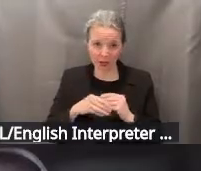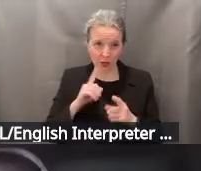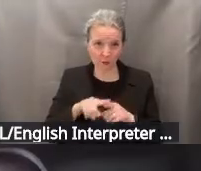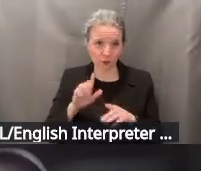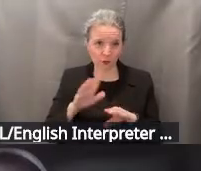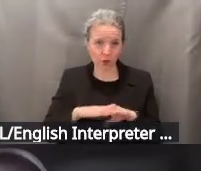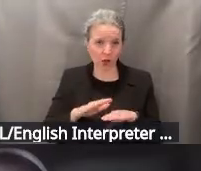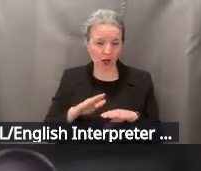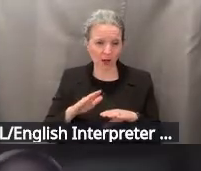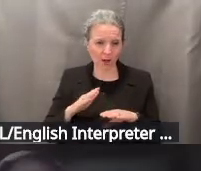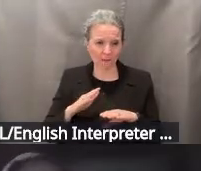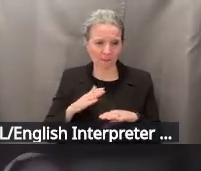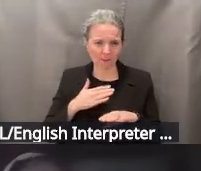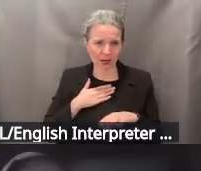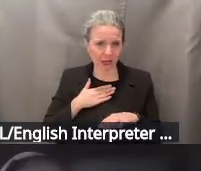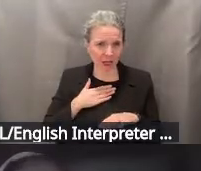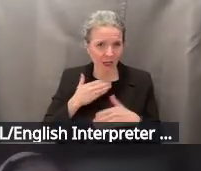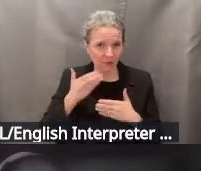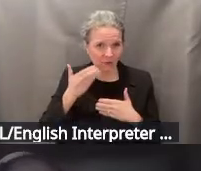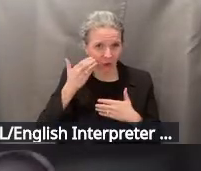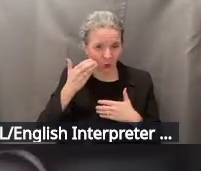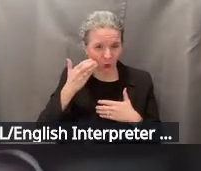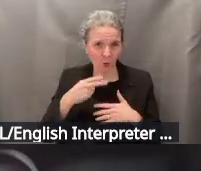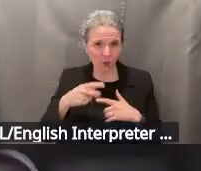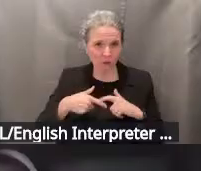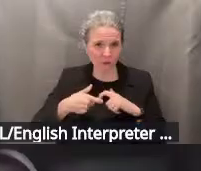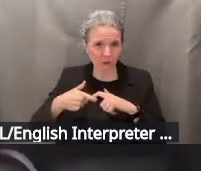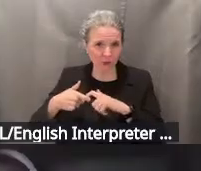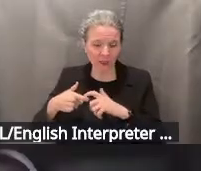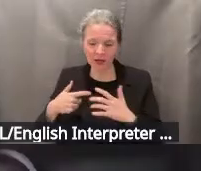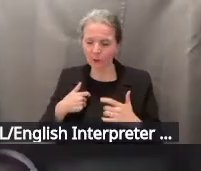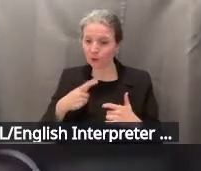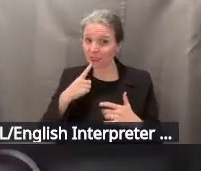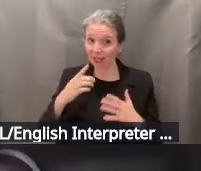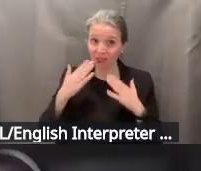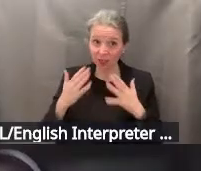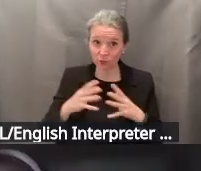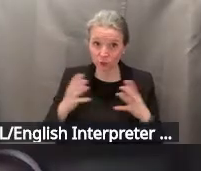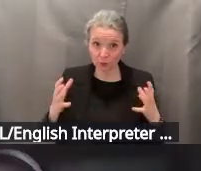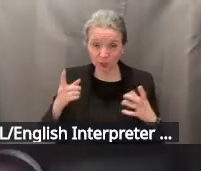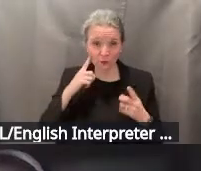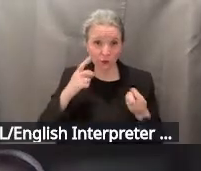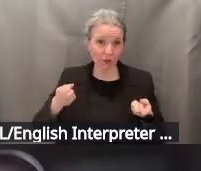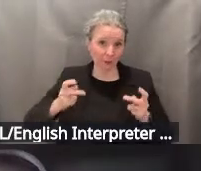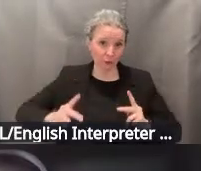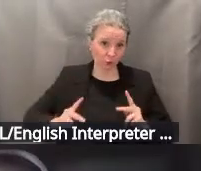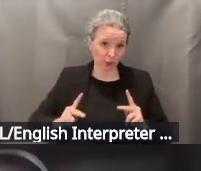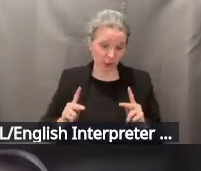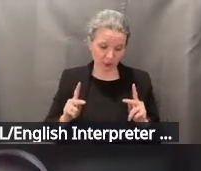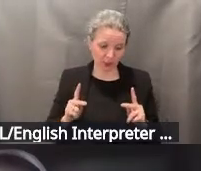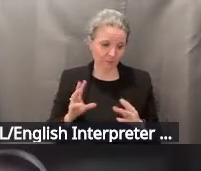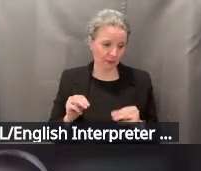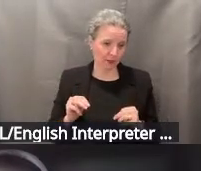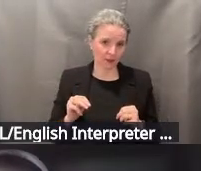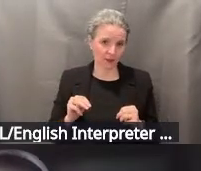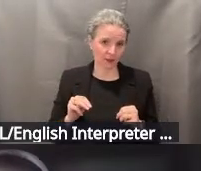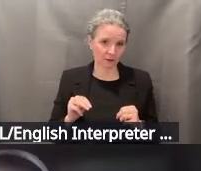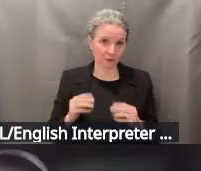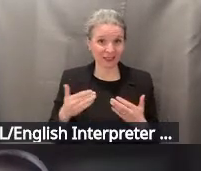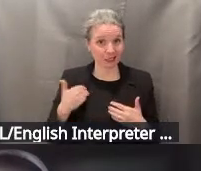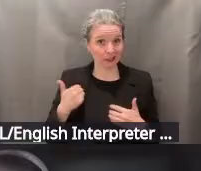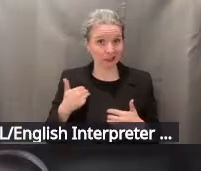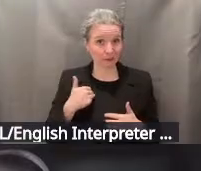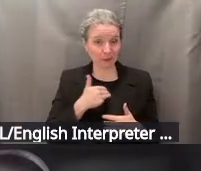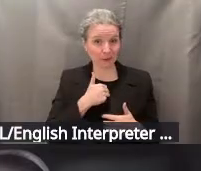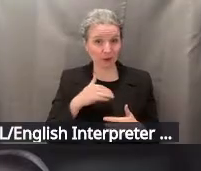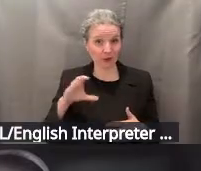my home. Honestly, just say thank you so much for the opportunity. Being the youngest